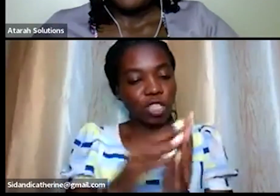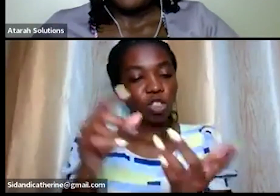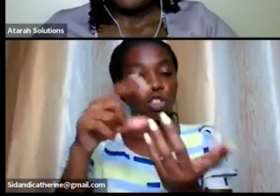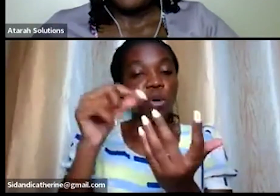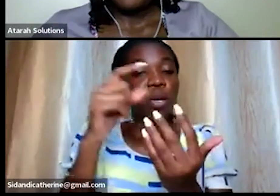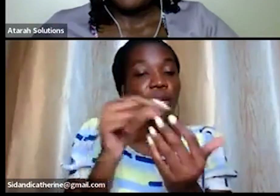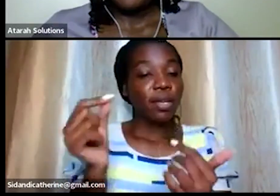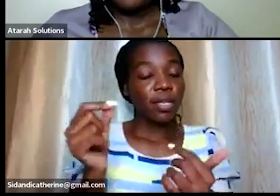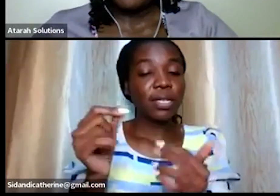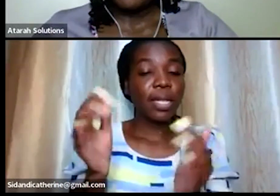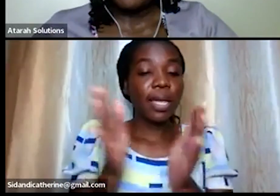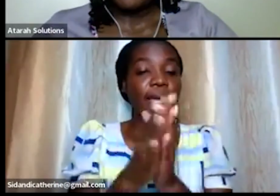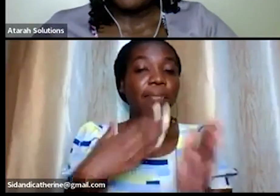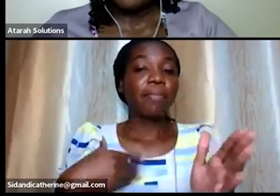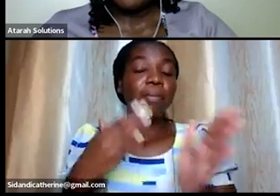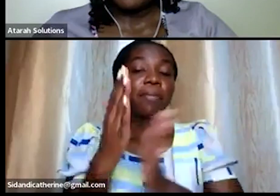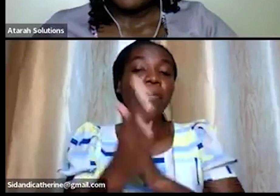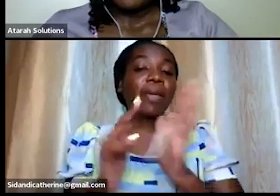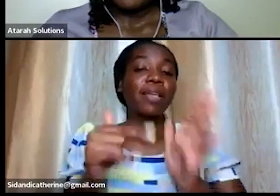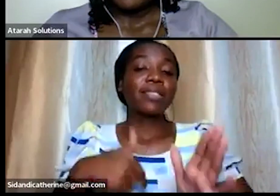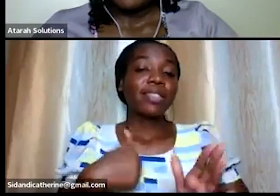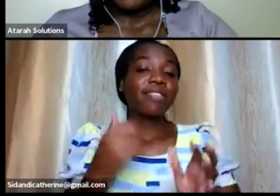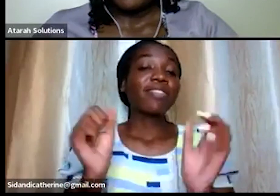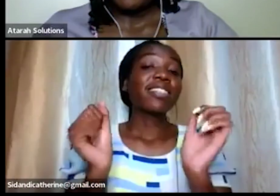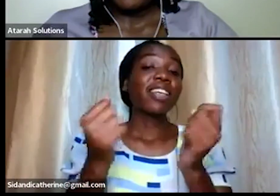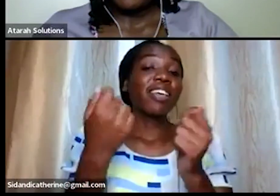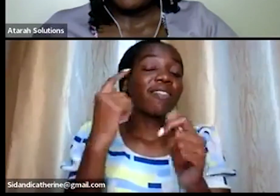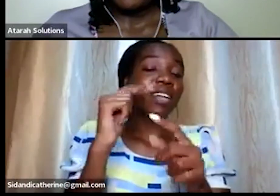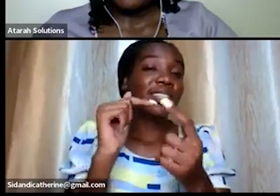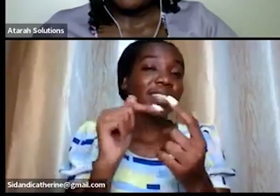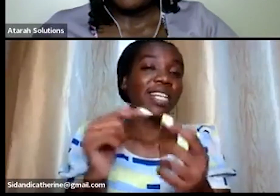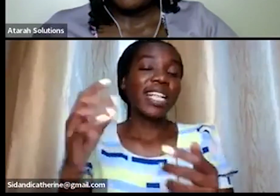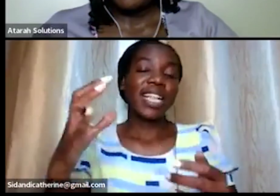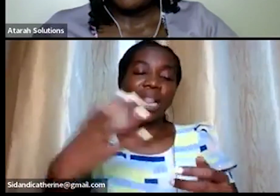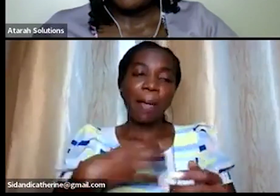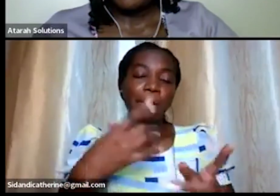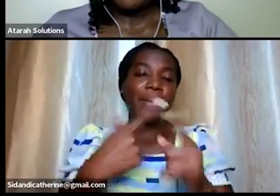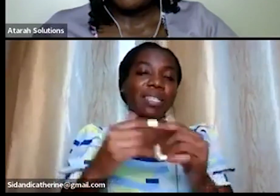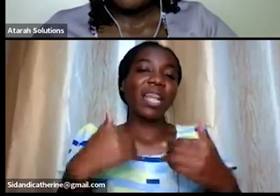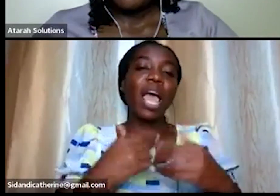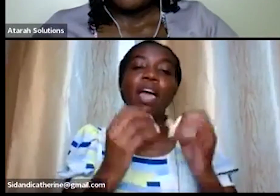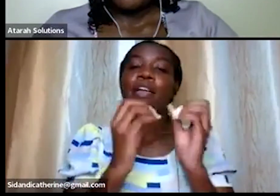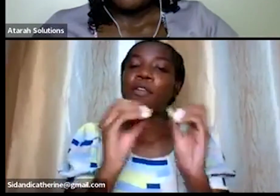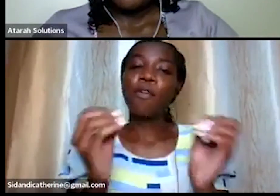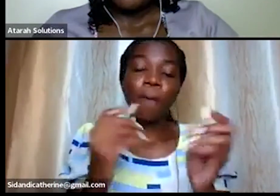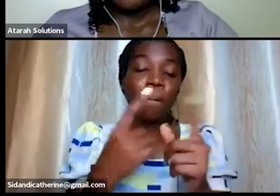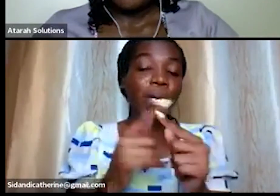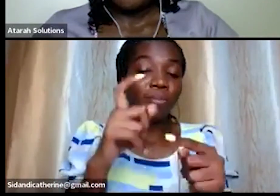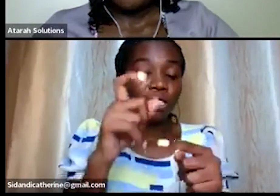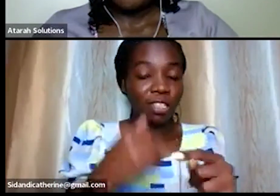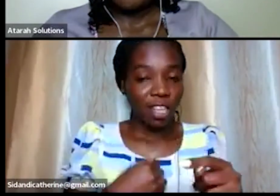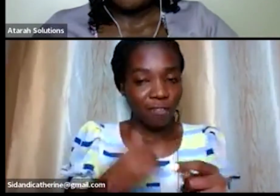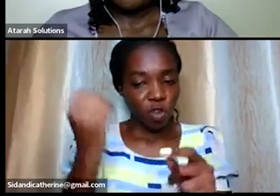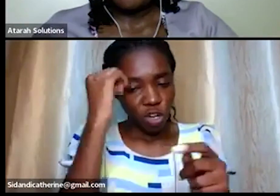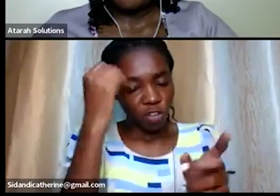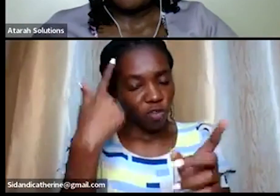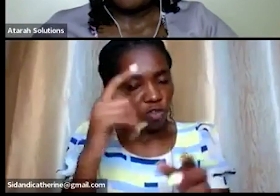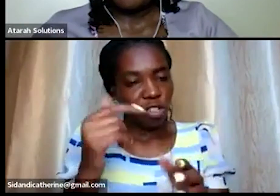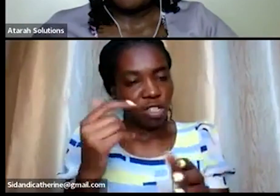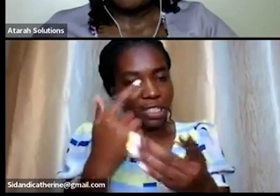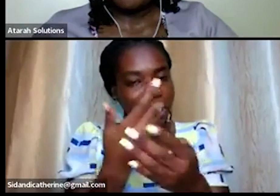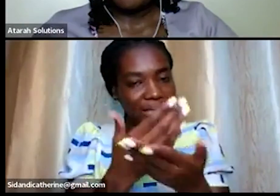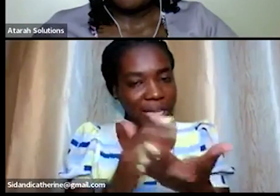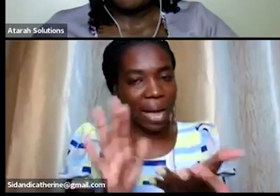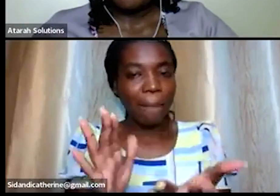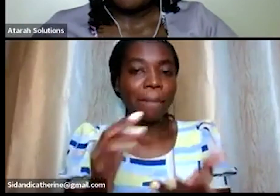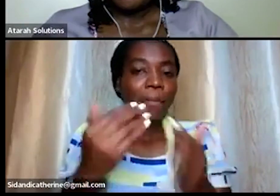and I'm preparing myself, said it, to retire, but not tired, but at least I have a knowledge on every some of the professionals.